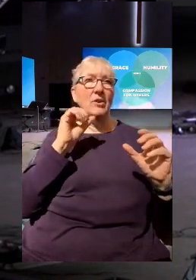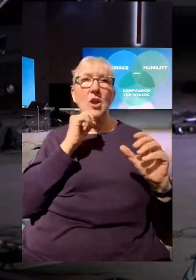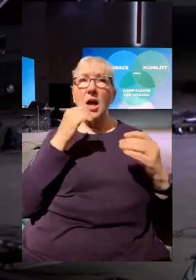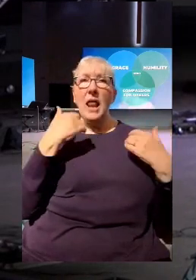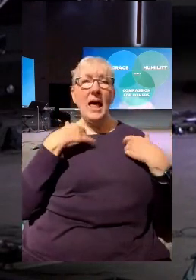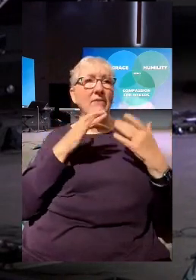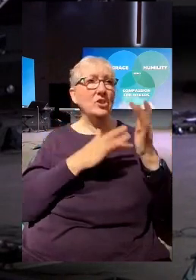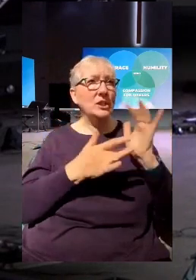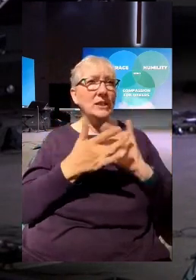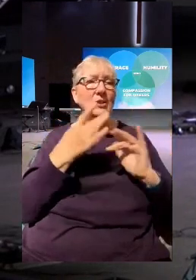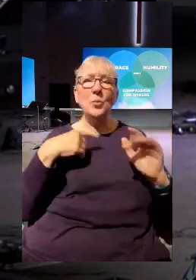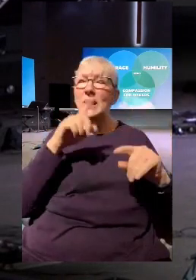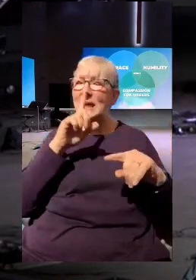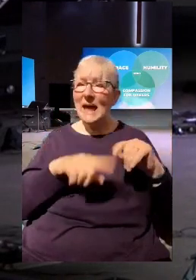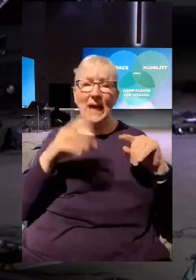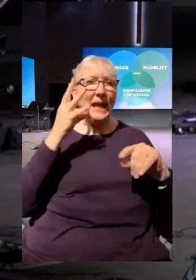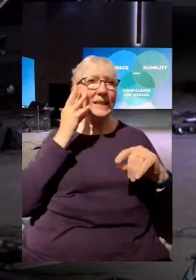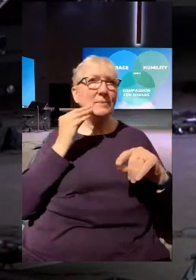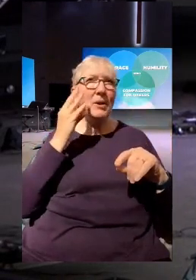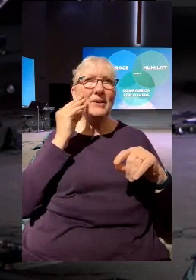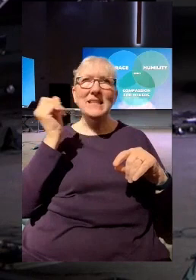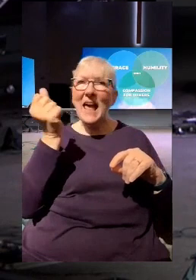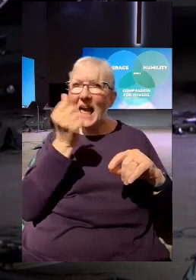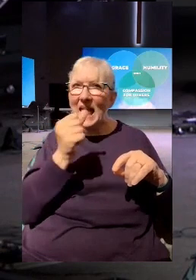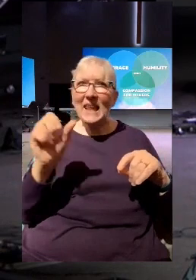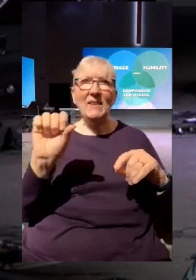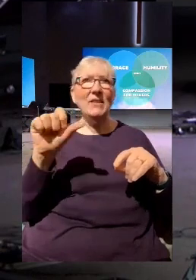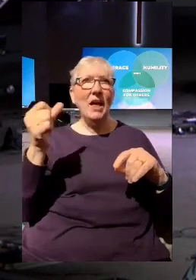can't experience any of the other three.